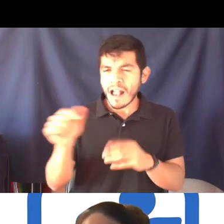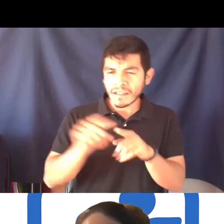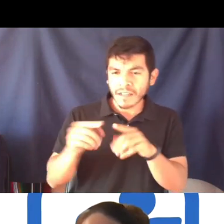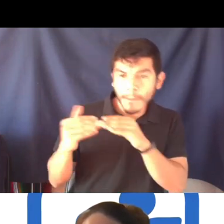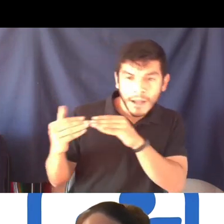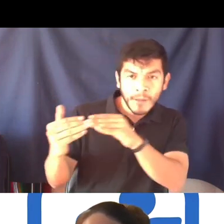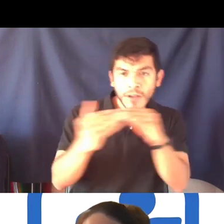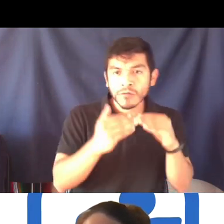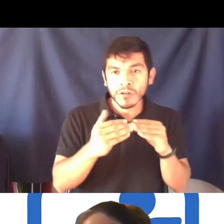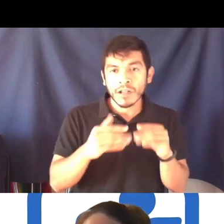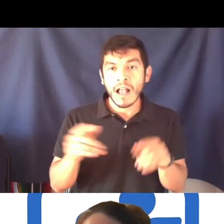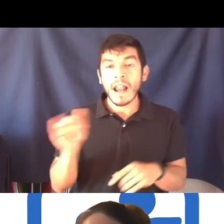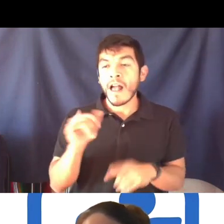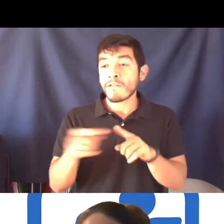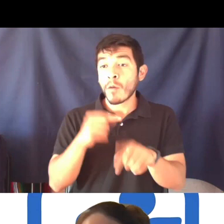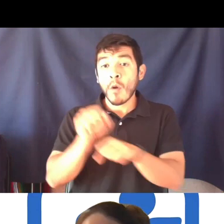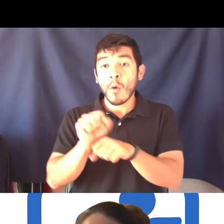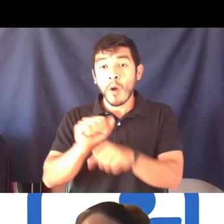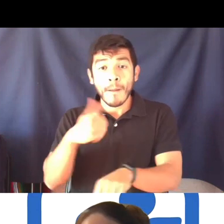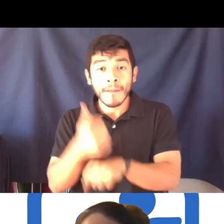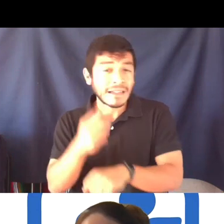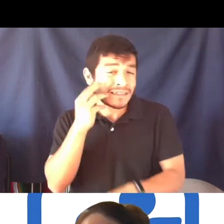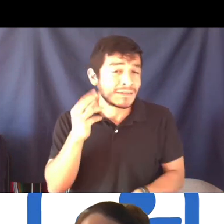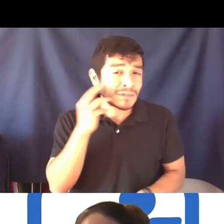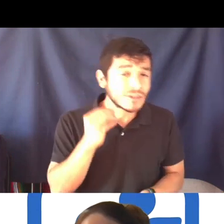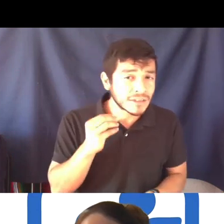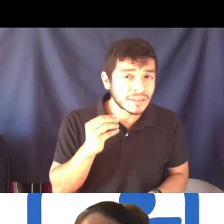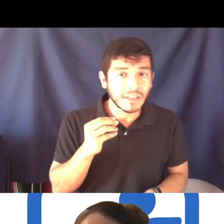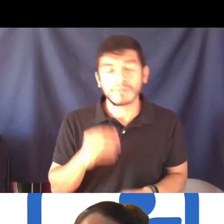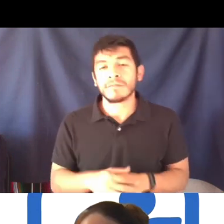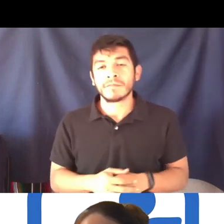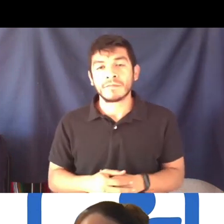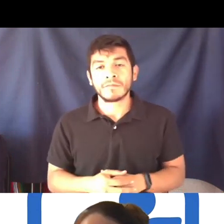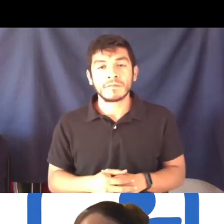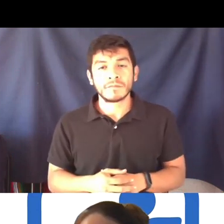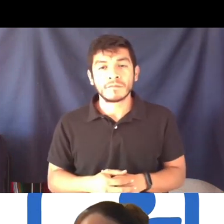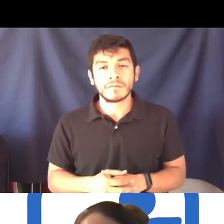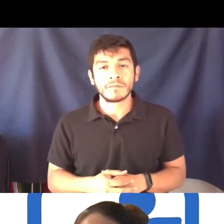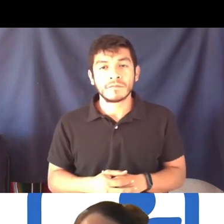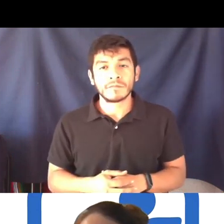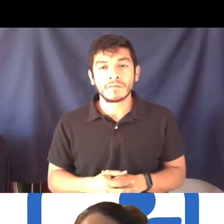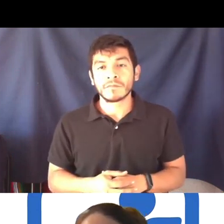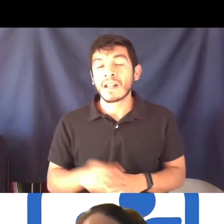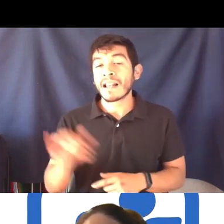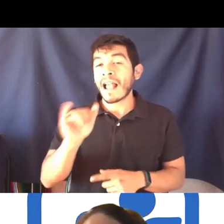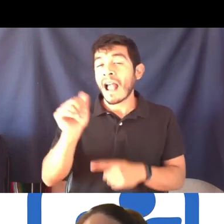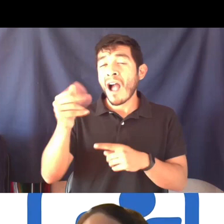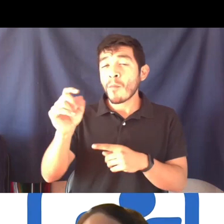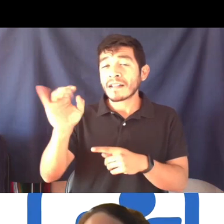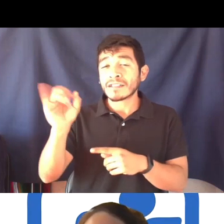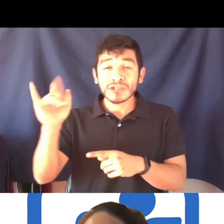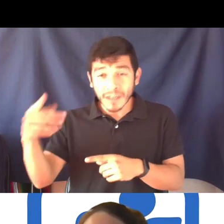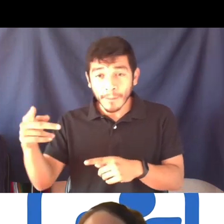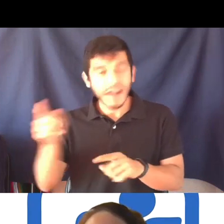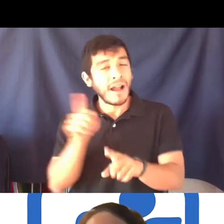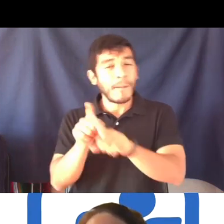from a work-based experience, as far as doing an apprenticeship, mentoring. We're